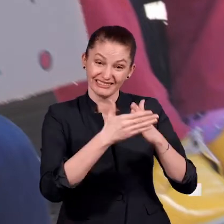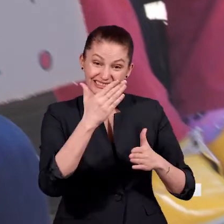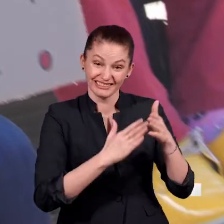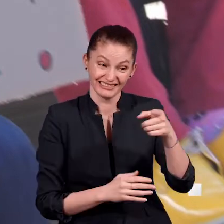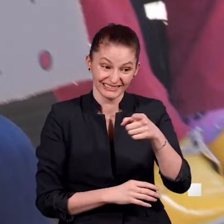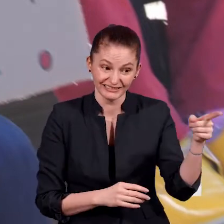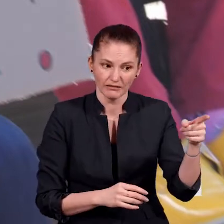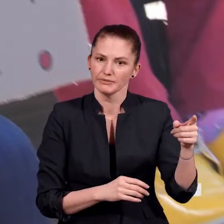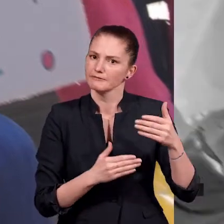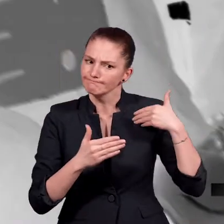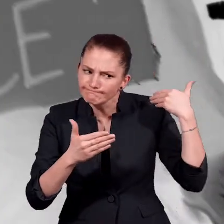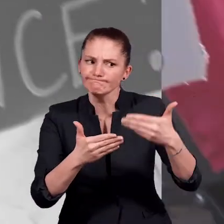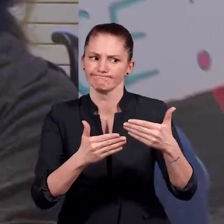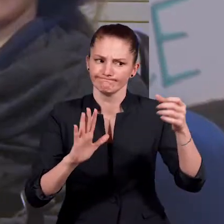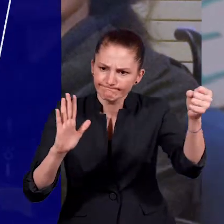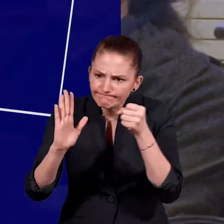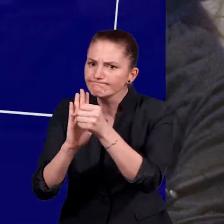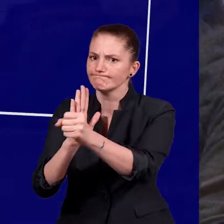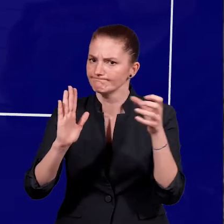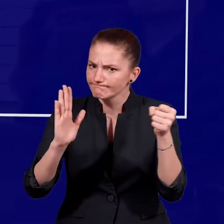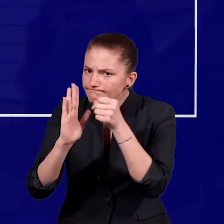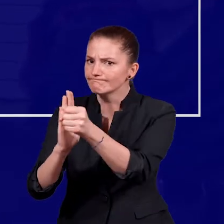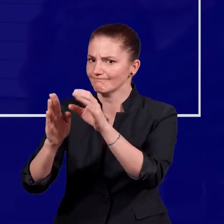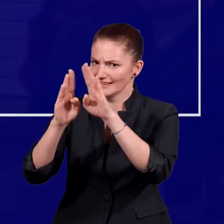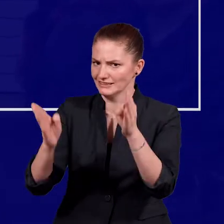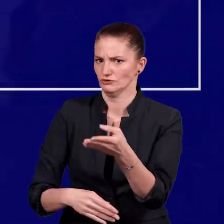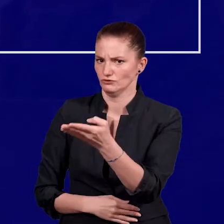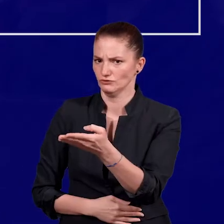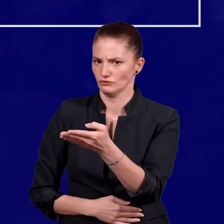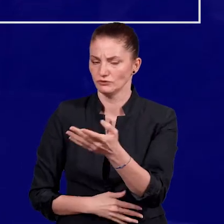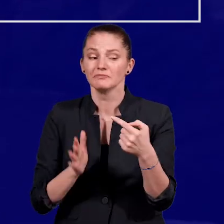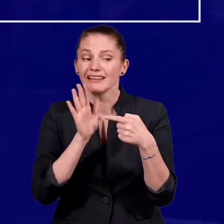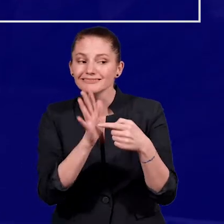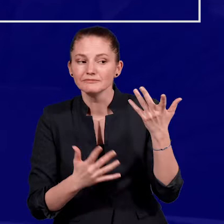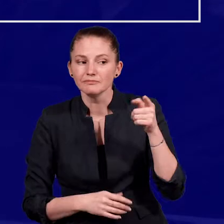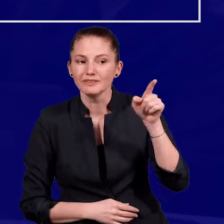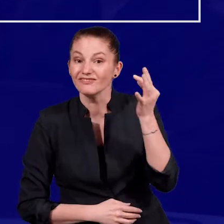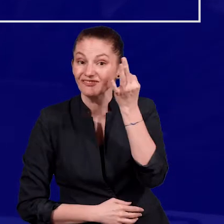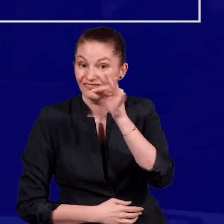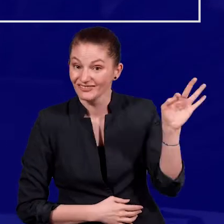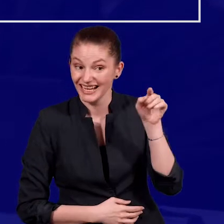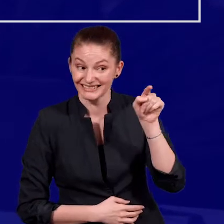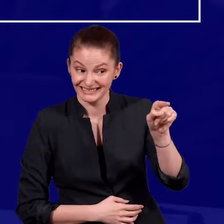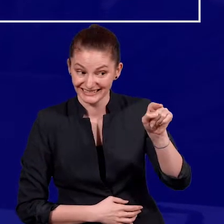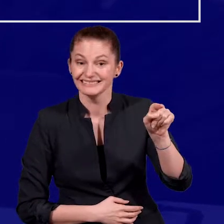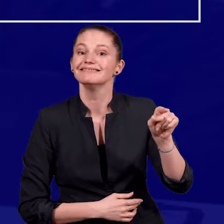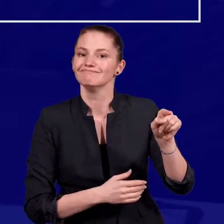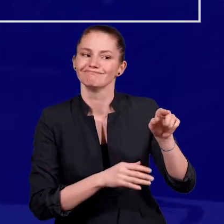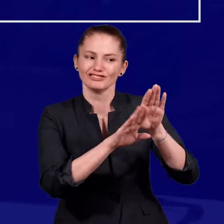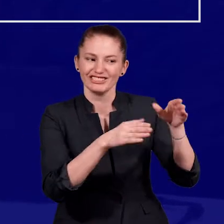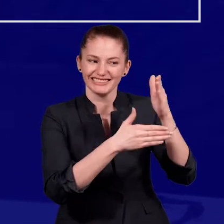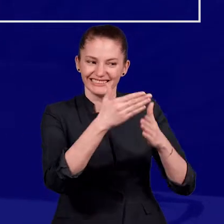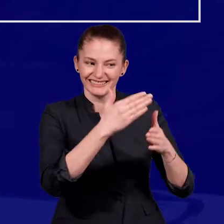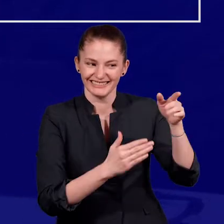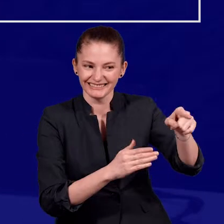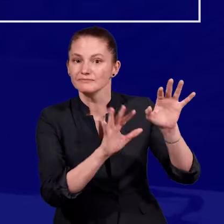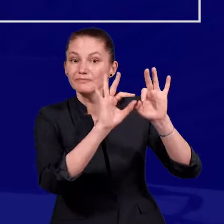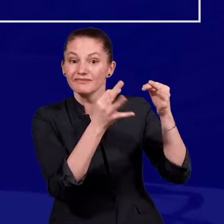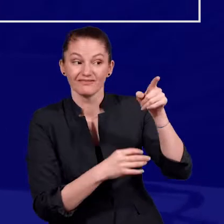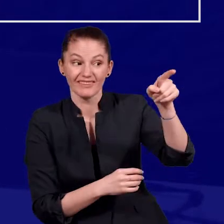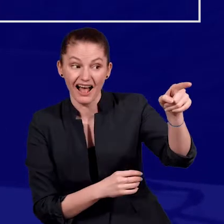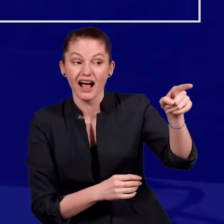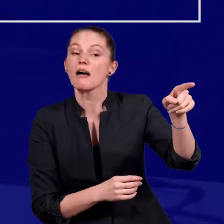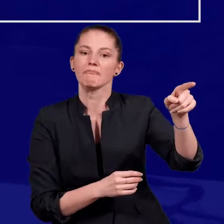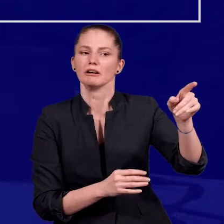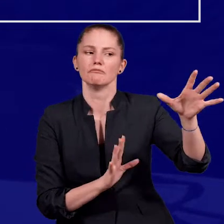in institutions. Fact. In countries such as France, children with disabilities can be forcibly